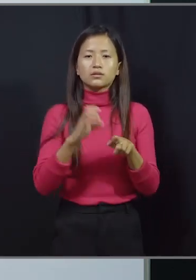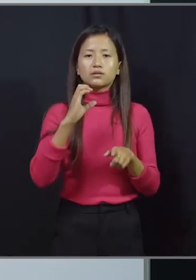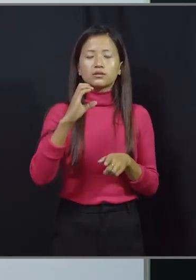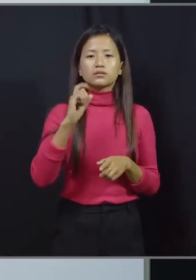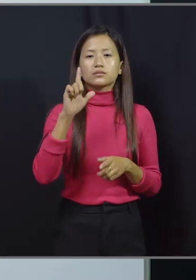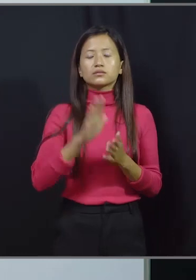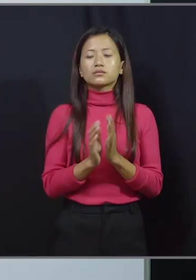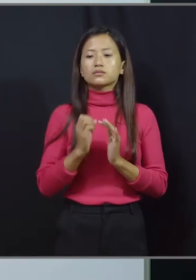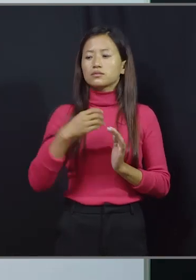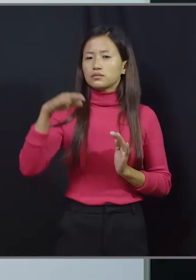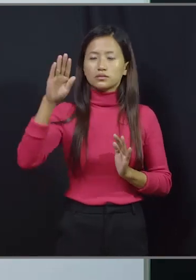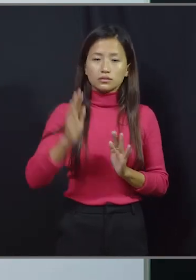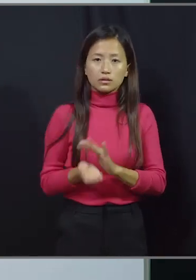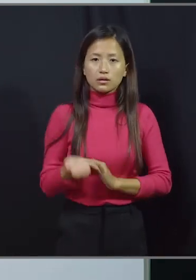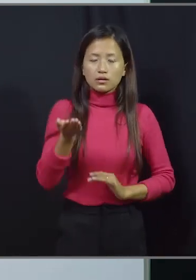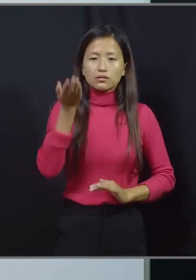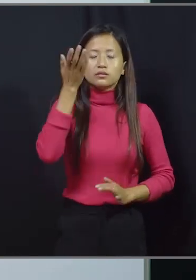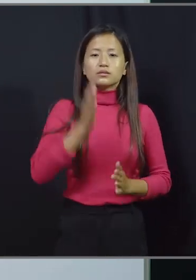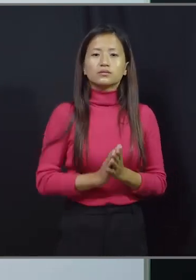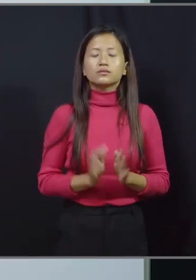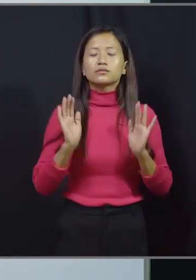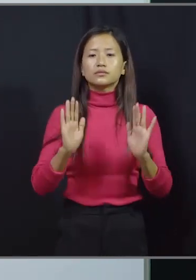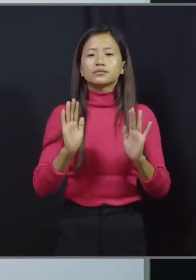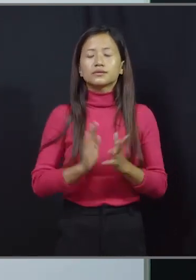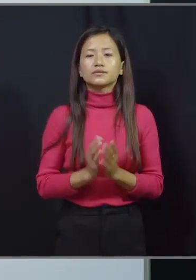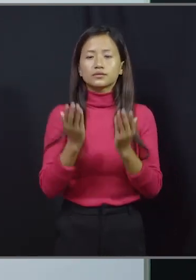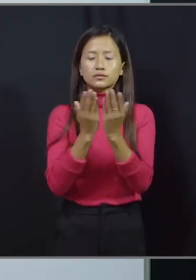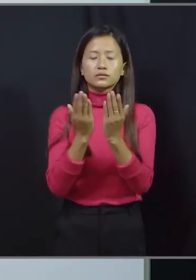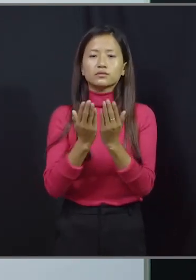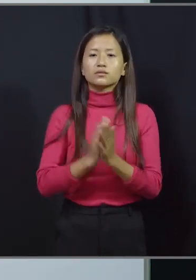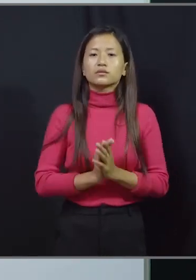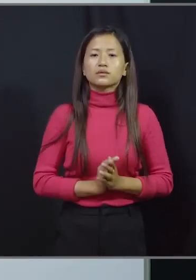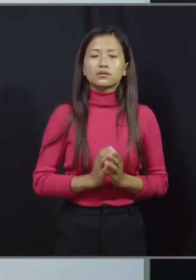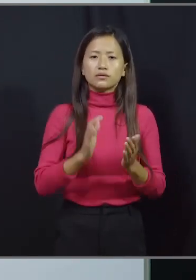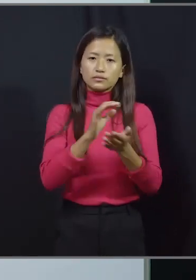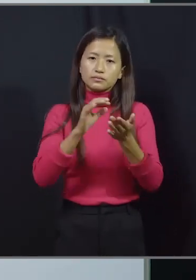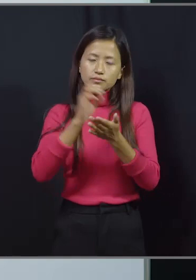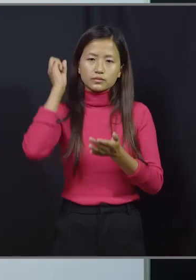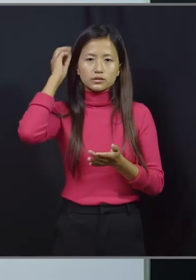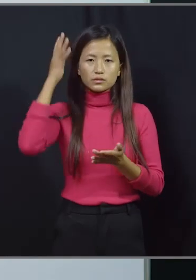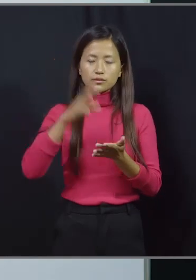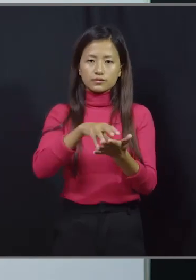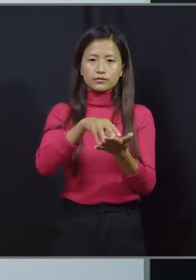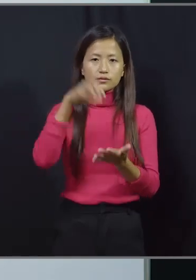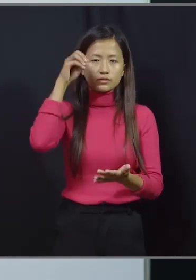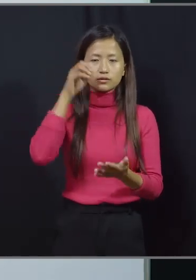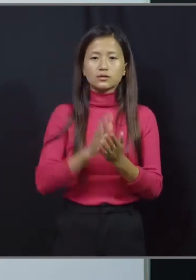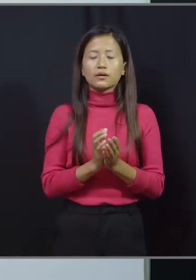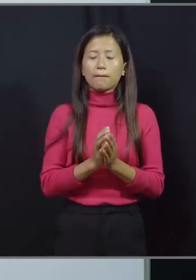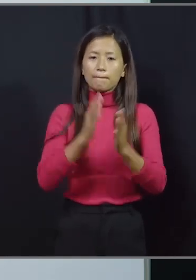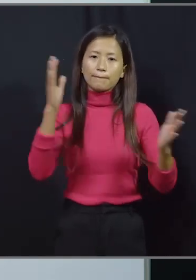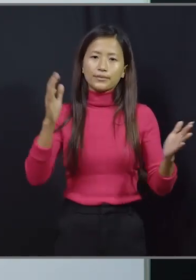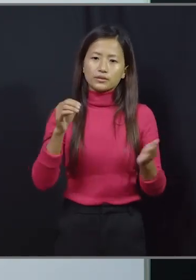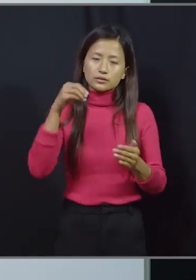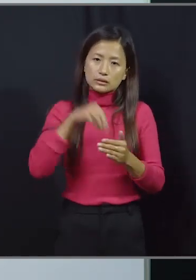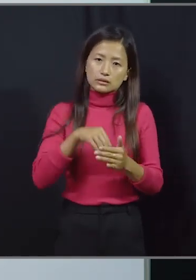goes higher, we have to study our concept of learning in a much deeper